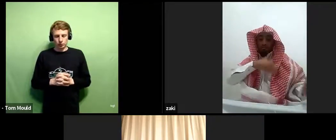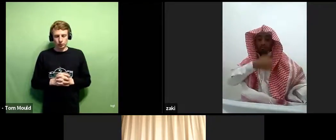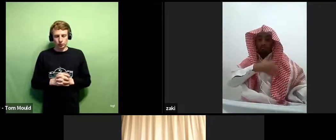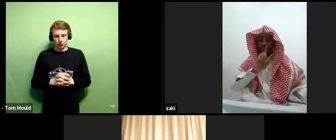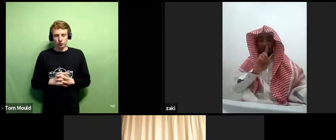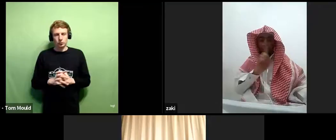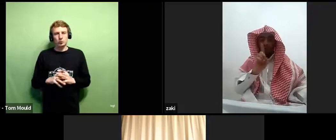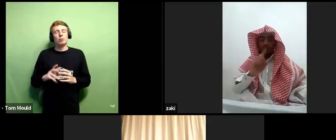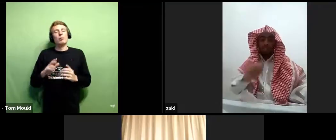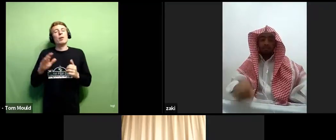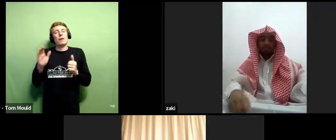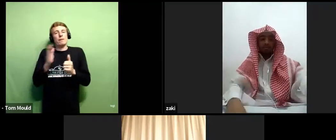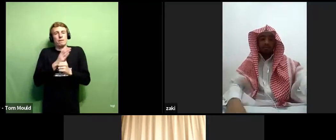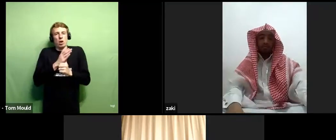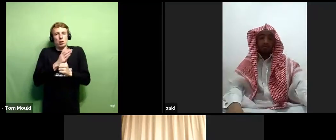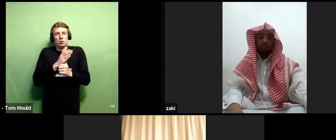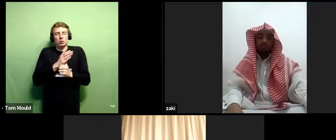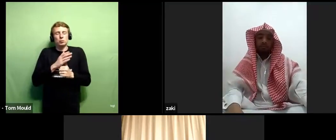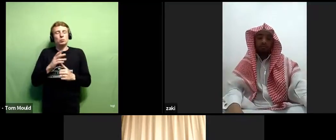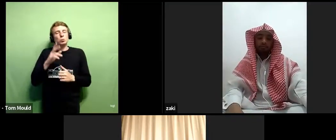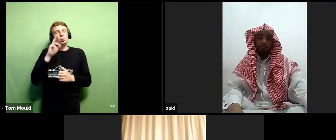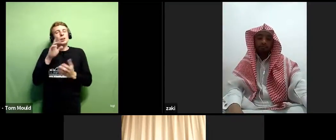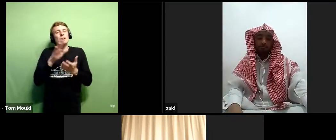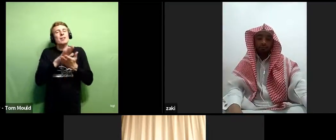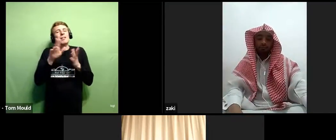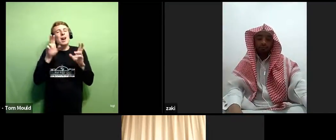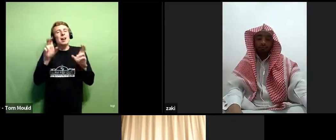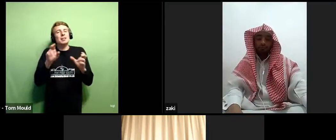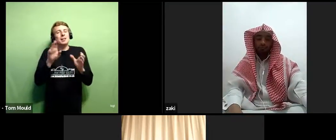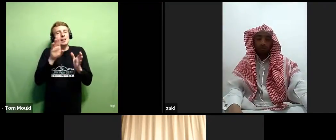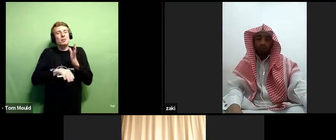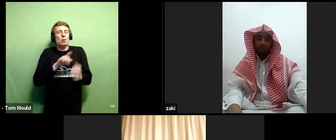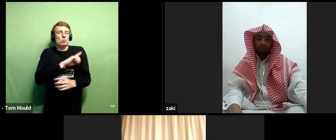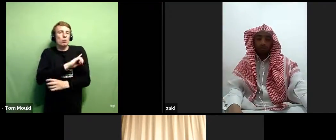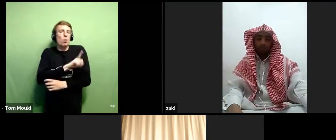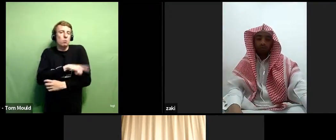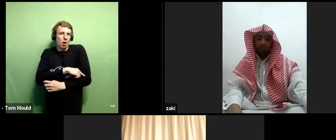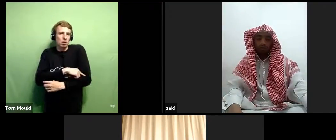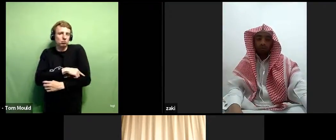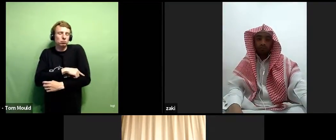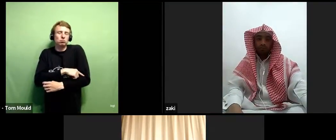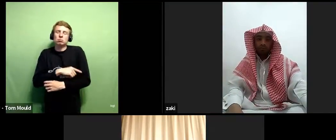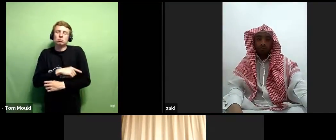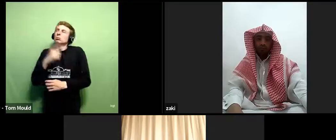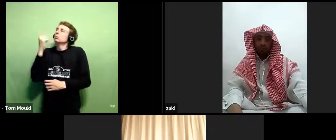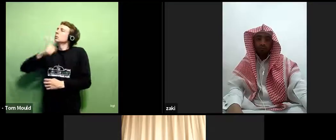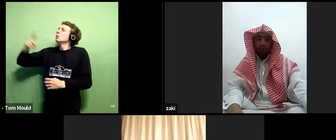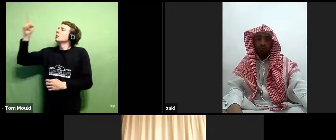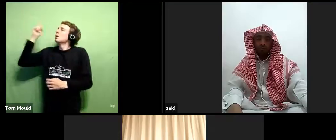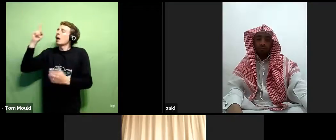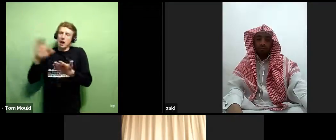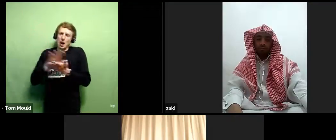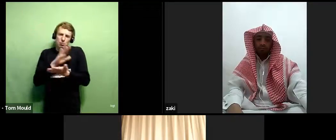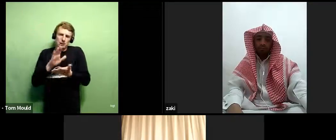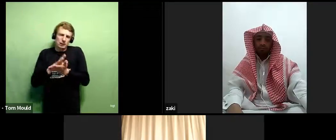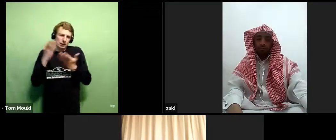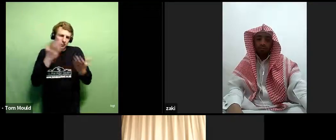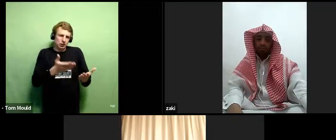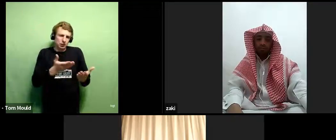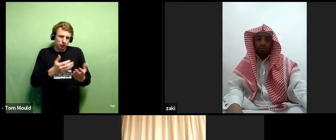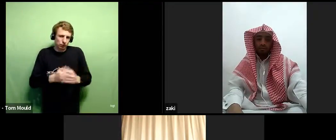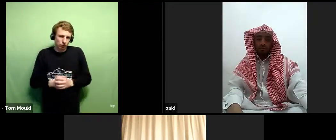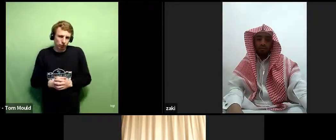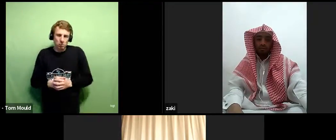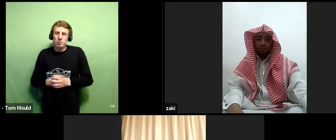Firstly, we see the hadith of Umar, may Allah be pleased with him, where the Prophet, peace and blessings be upon him, said,